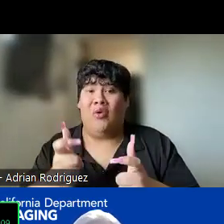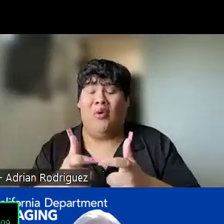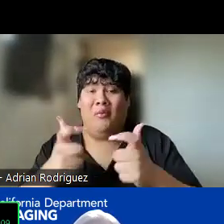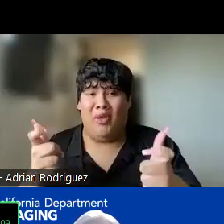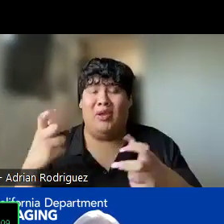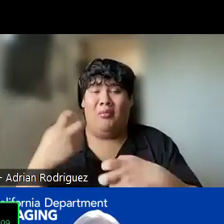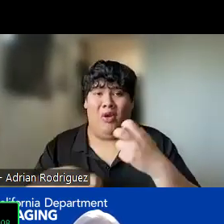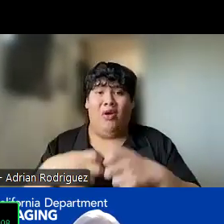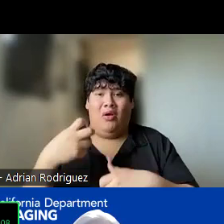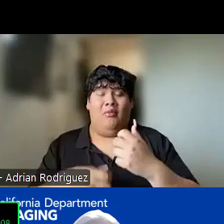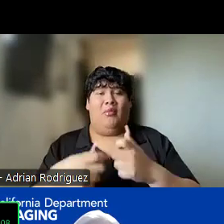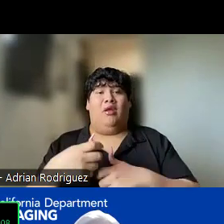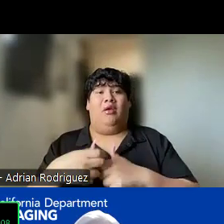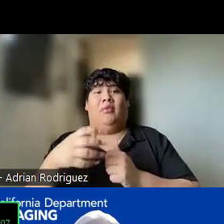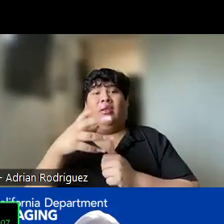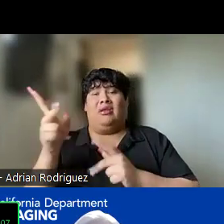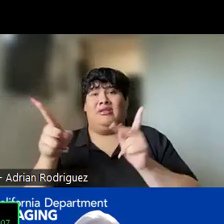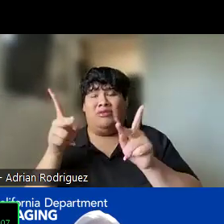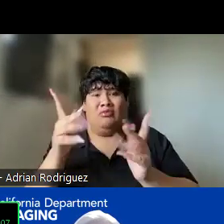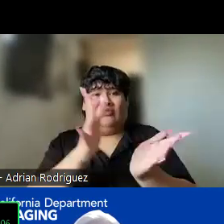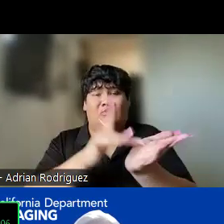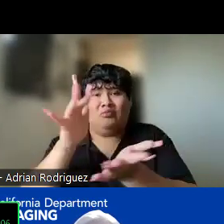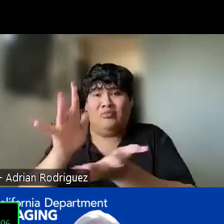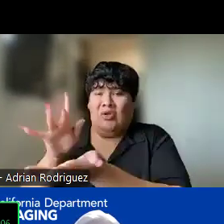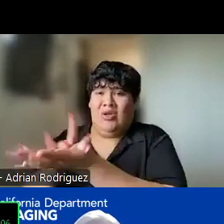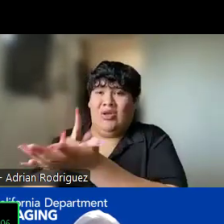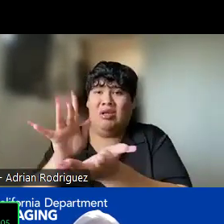problem. Unfortunately, the scammers go